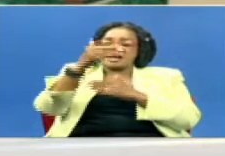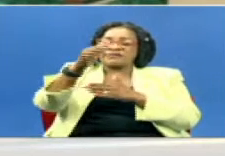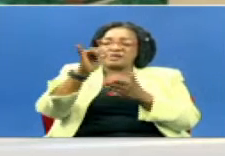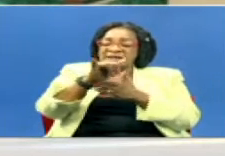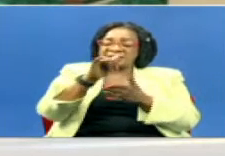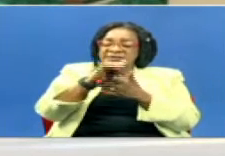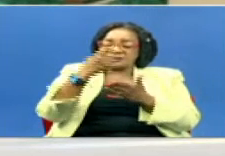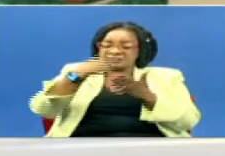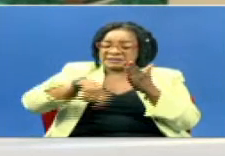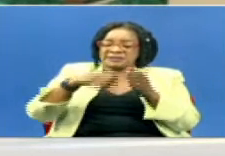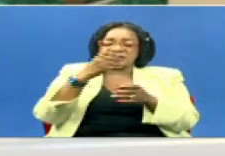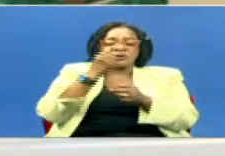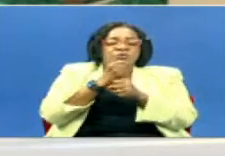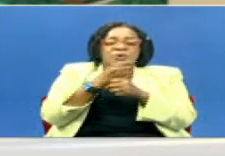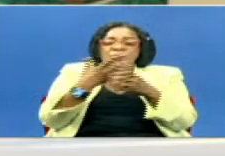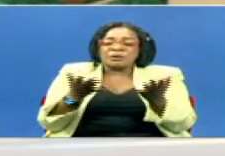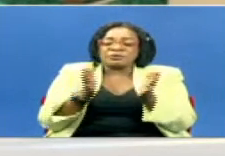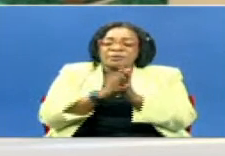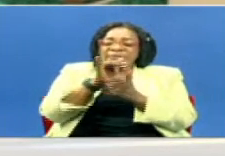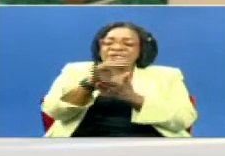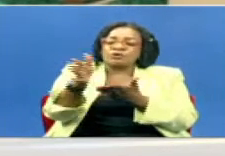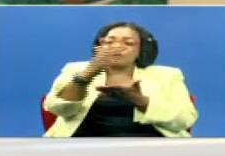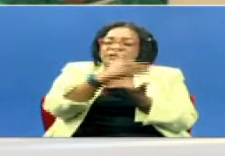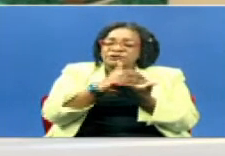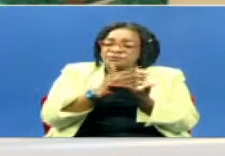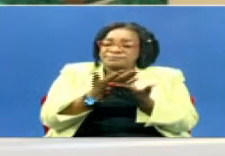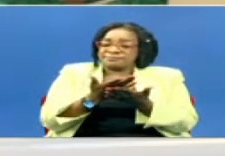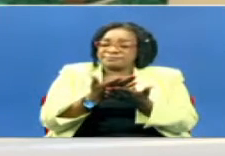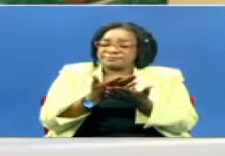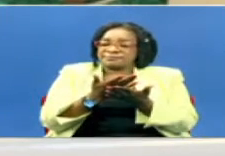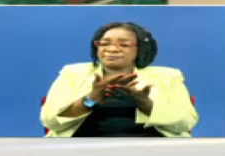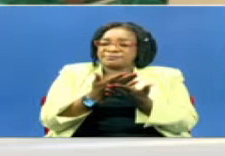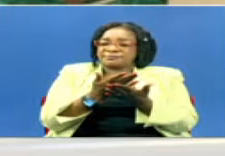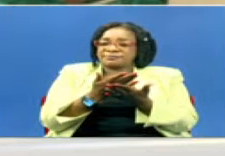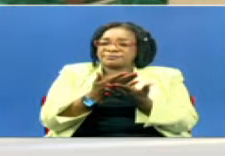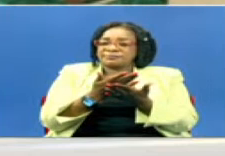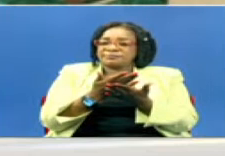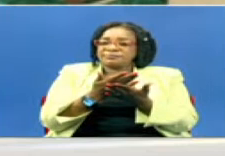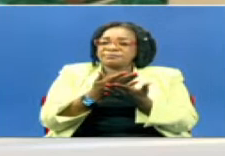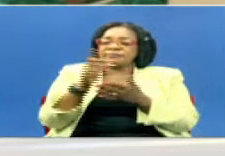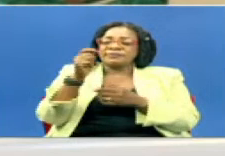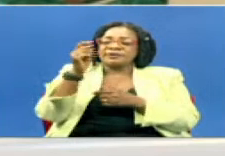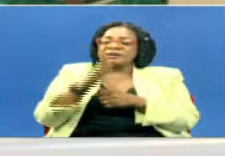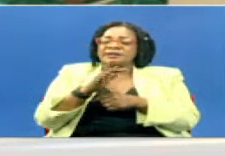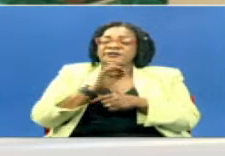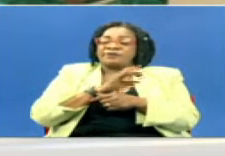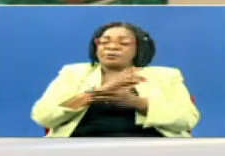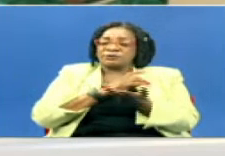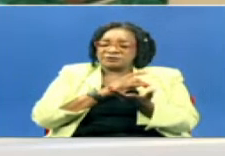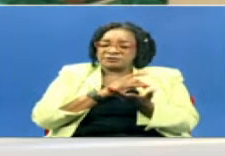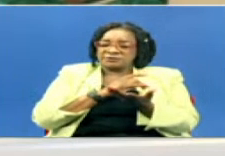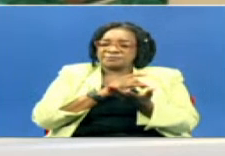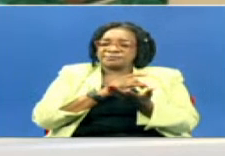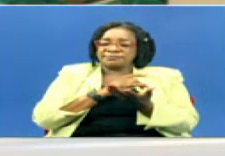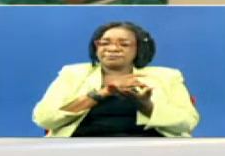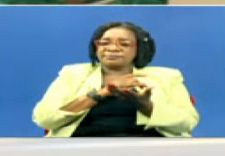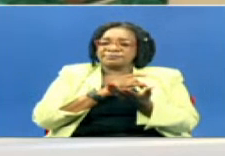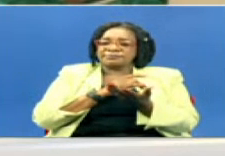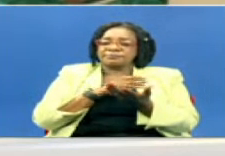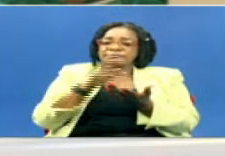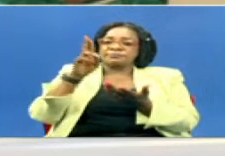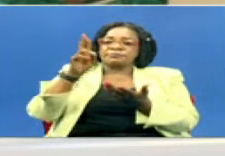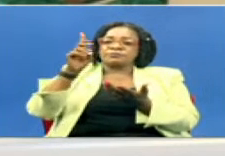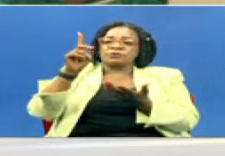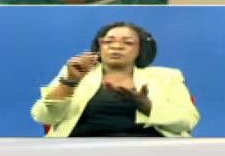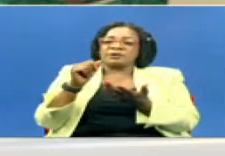What are they doing with the collection of these taxes? I'll tell you what Kenyans fear. Uda was hard to say